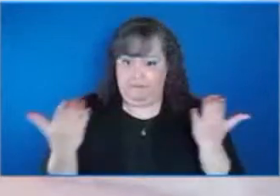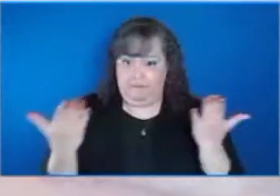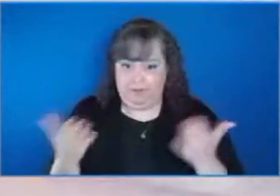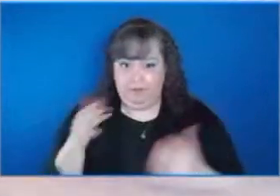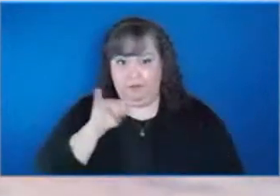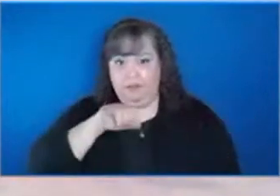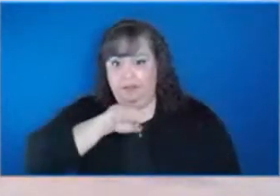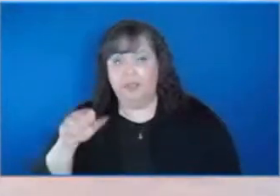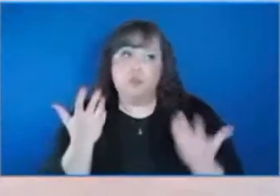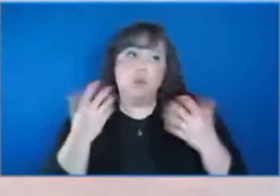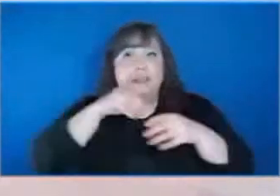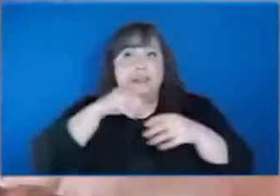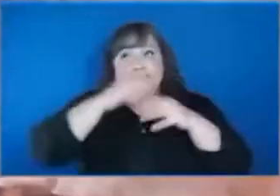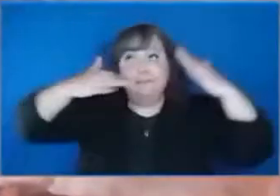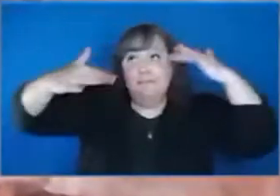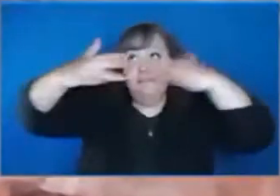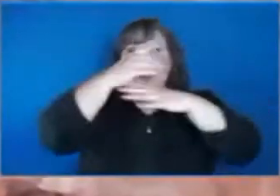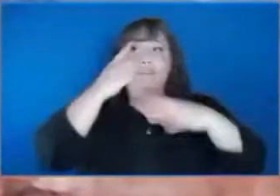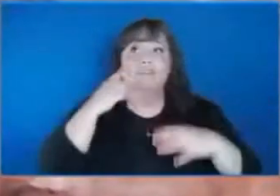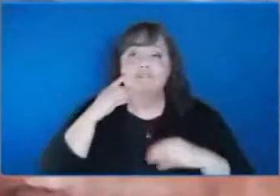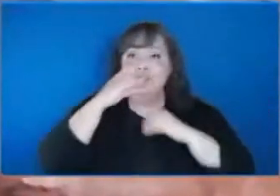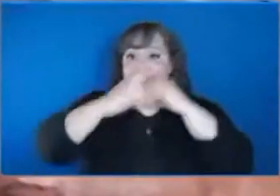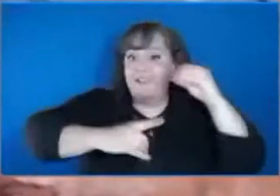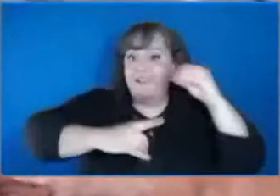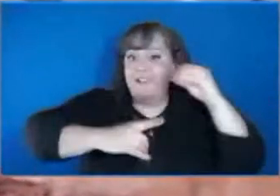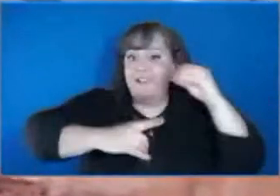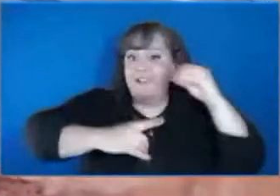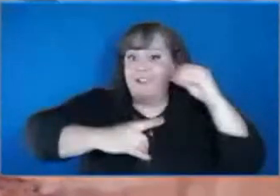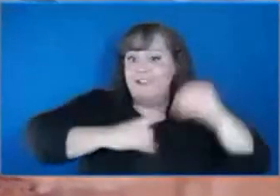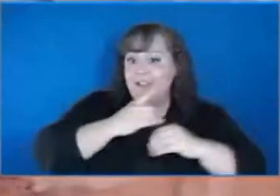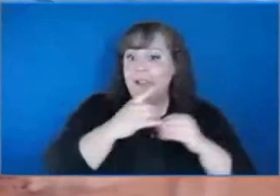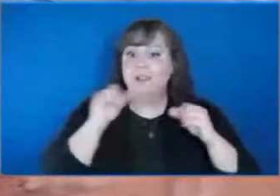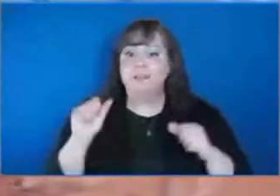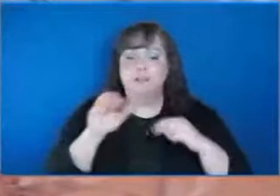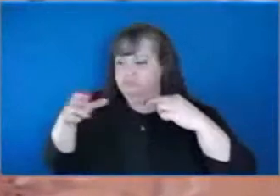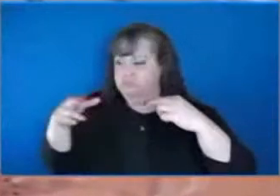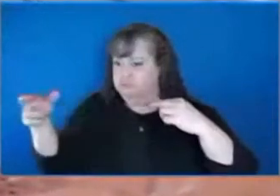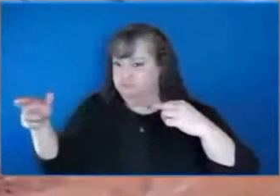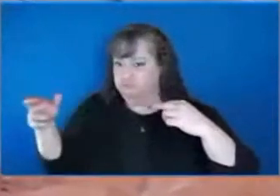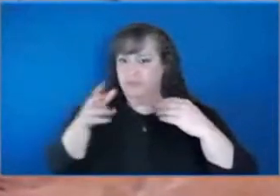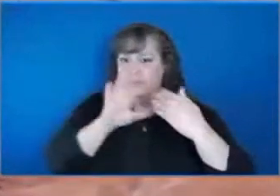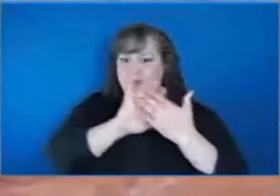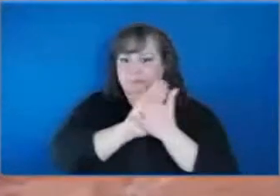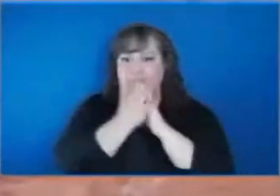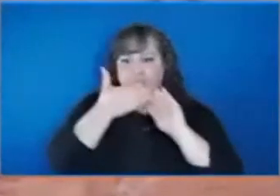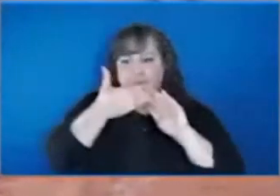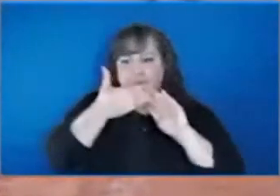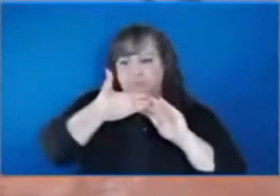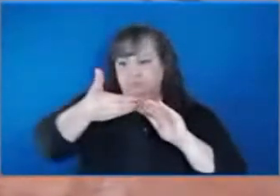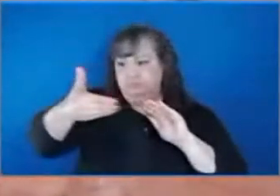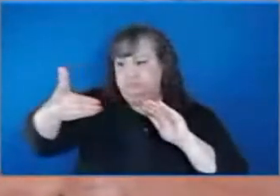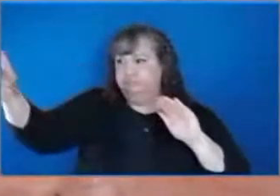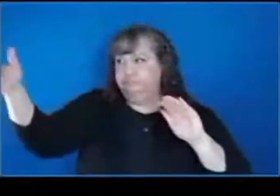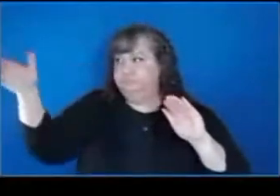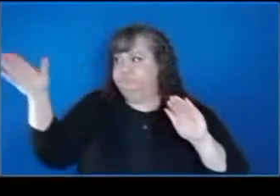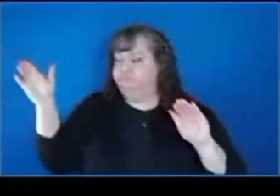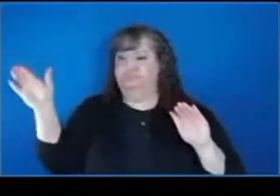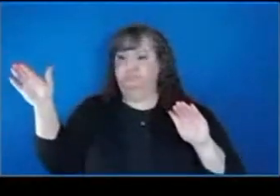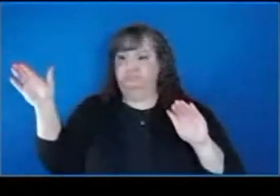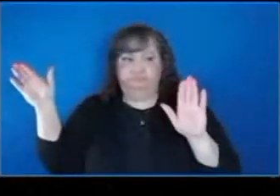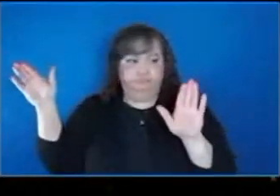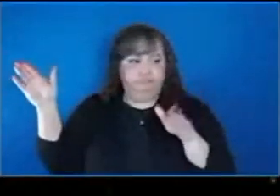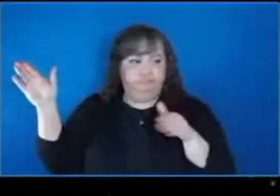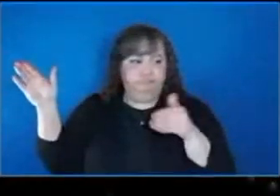for a satellite or something, they can then roll these things out to be useful. And so the same technology we have here now on the space station is going to be